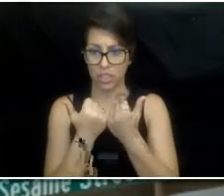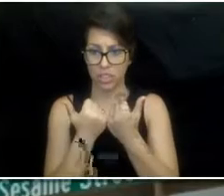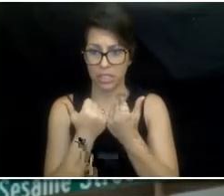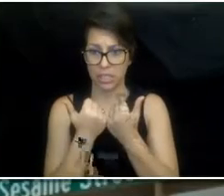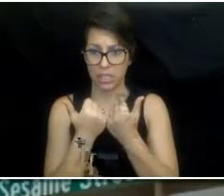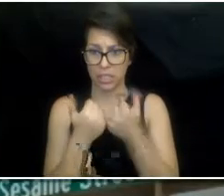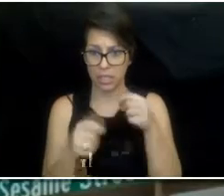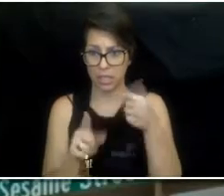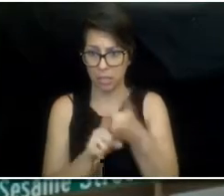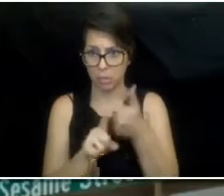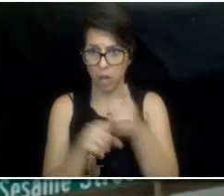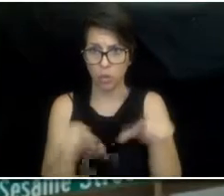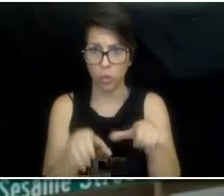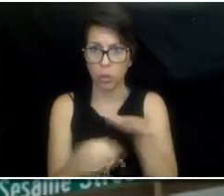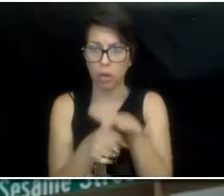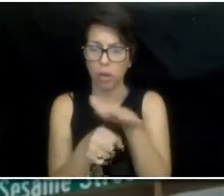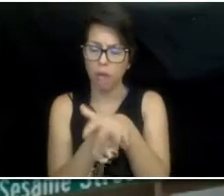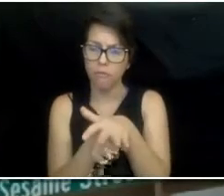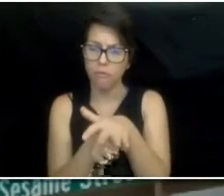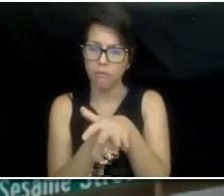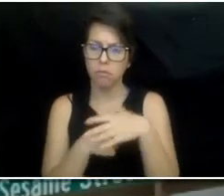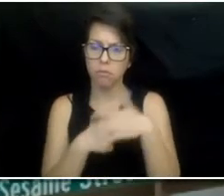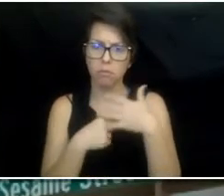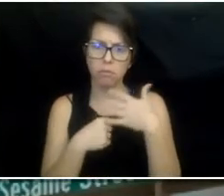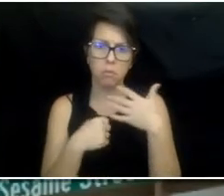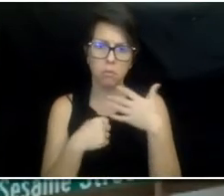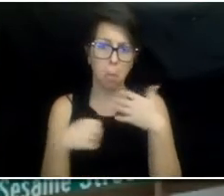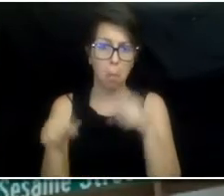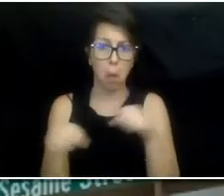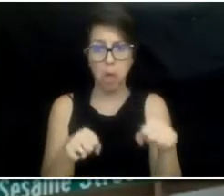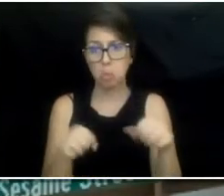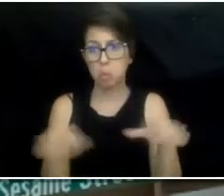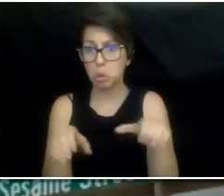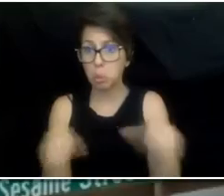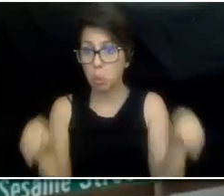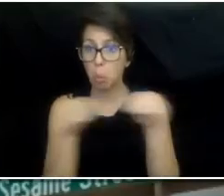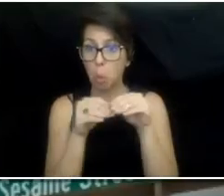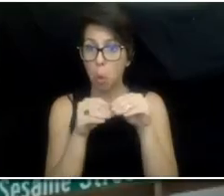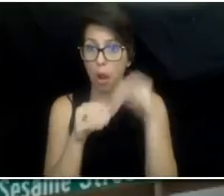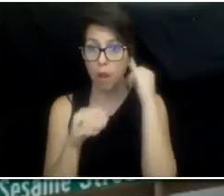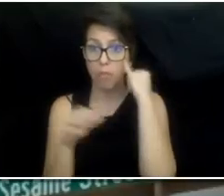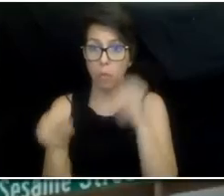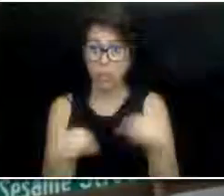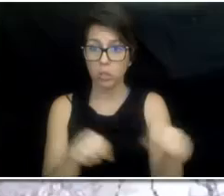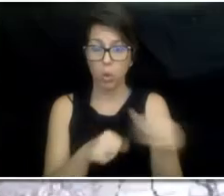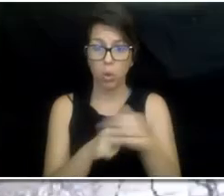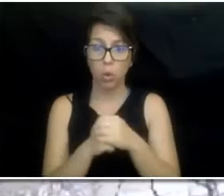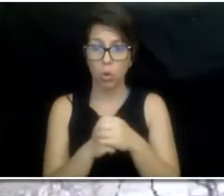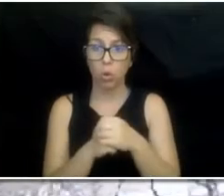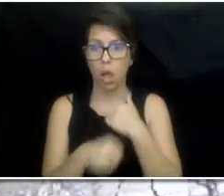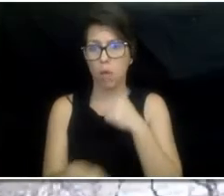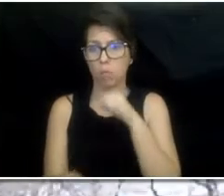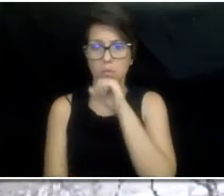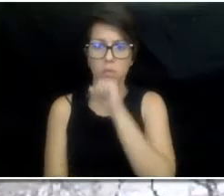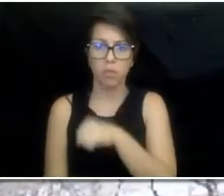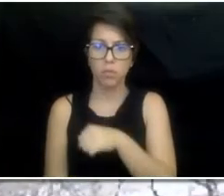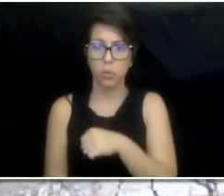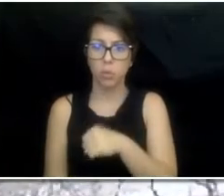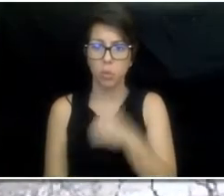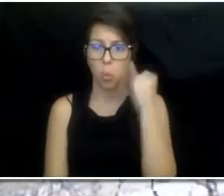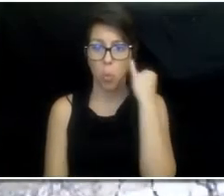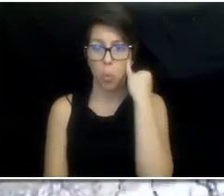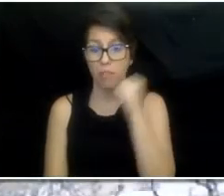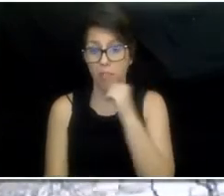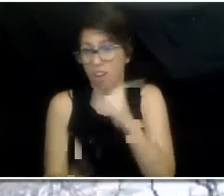the agency is doing in prepar ation for when the pause is lifted okay um so first I'd like